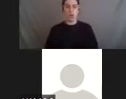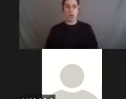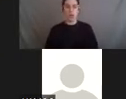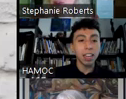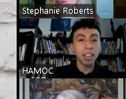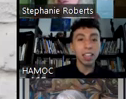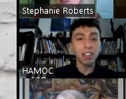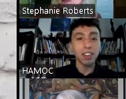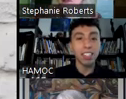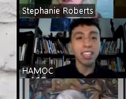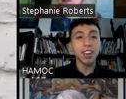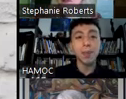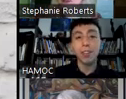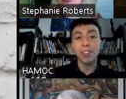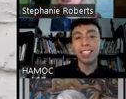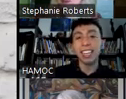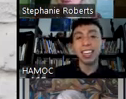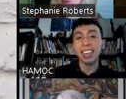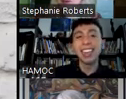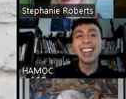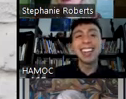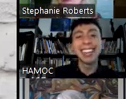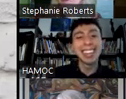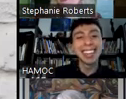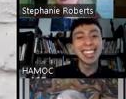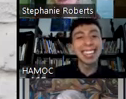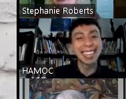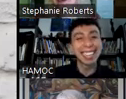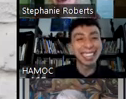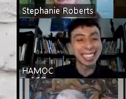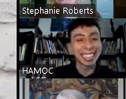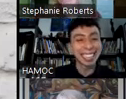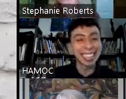I think Stephanie, I think you're trying to say you're on mute again. Oh, sorry.